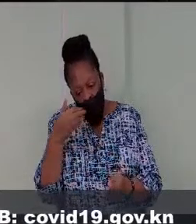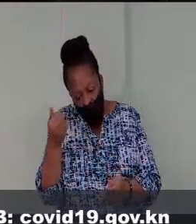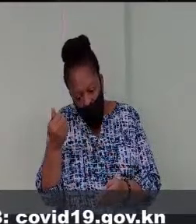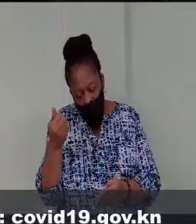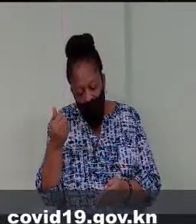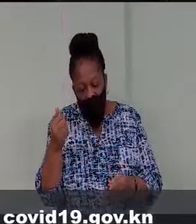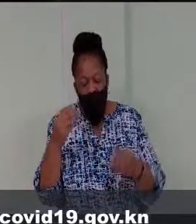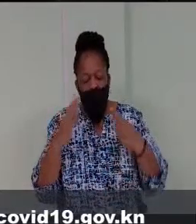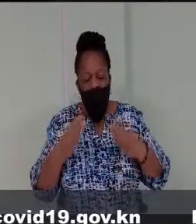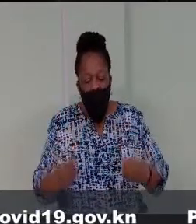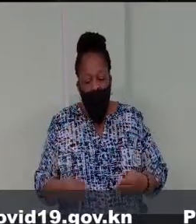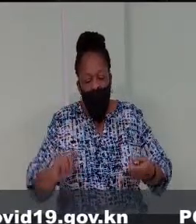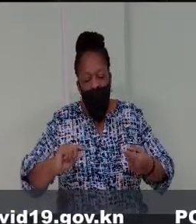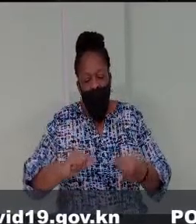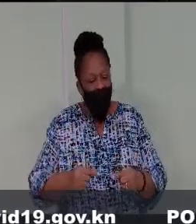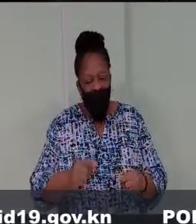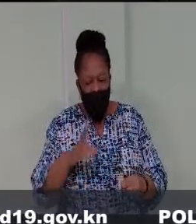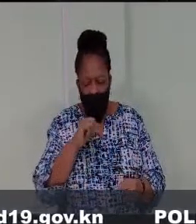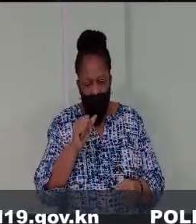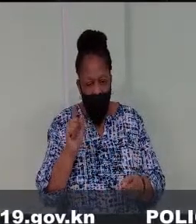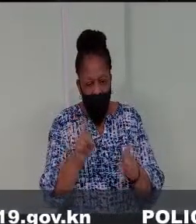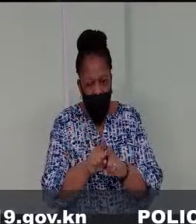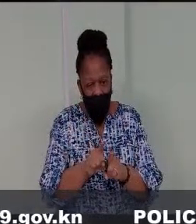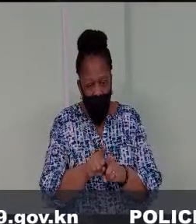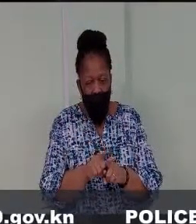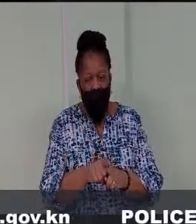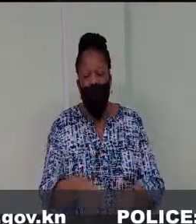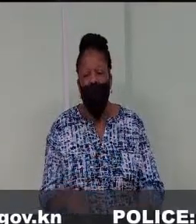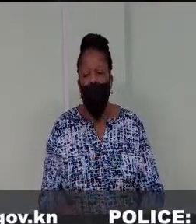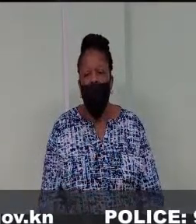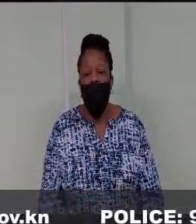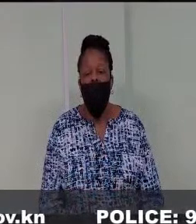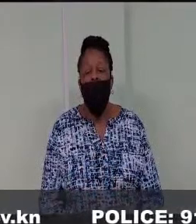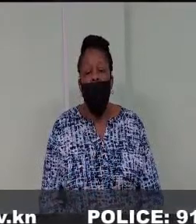and fatigue associated with COVID-19 disease.